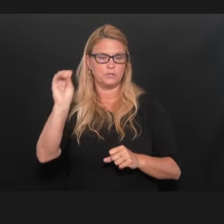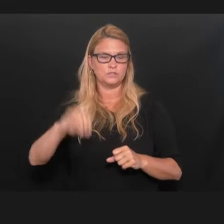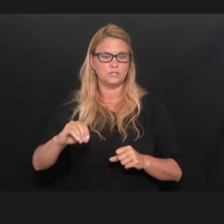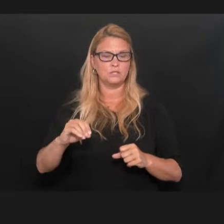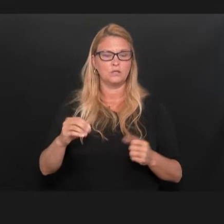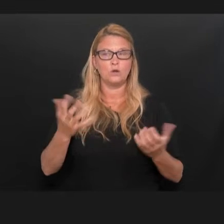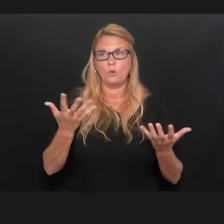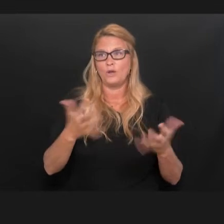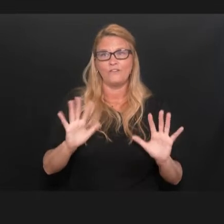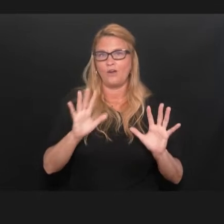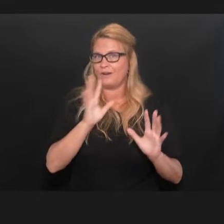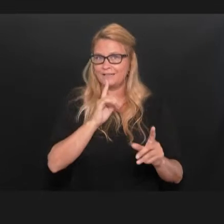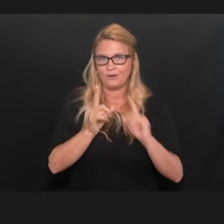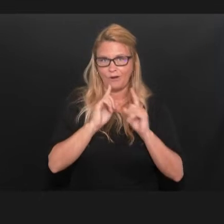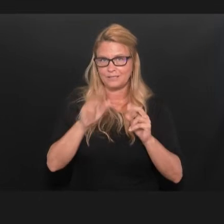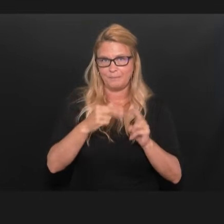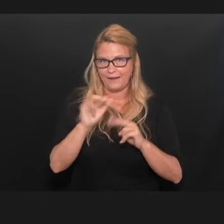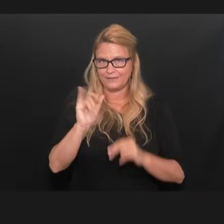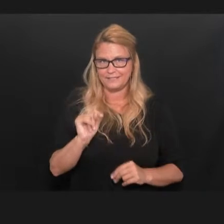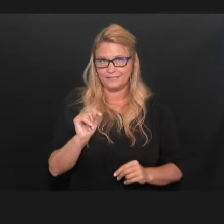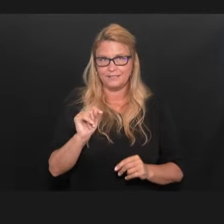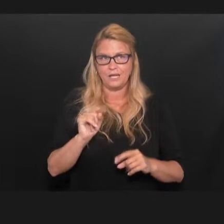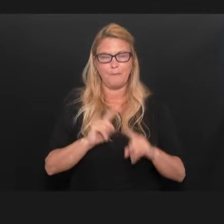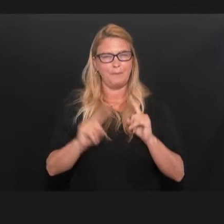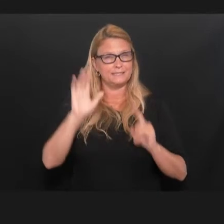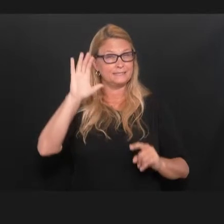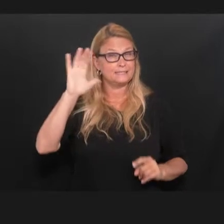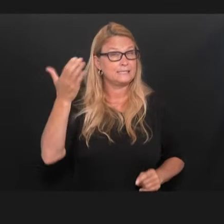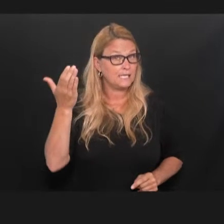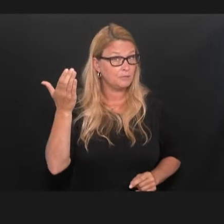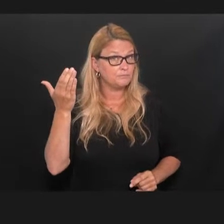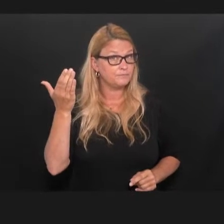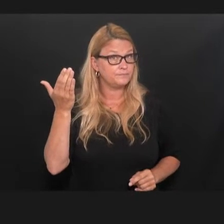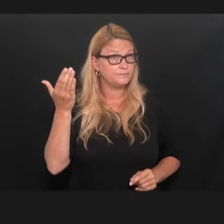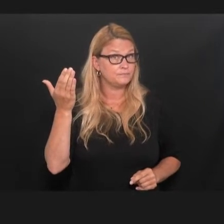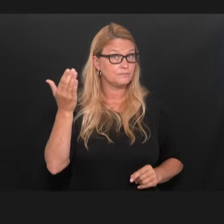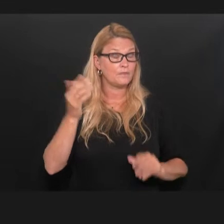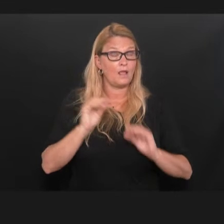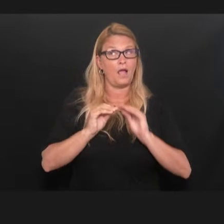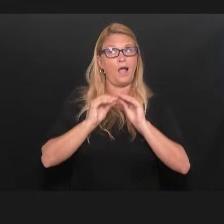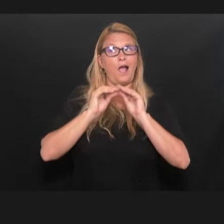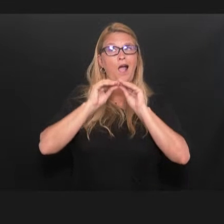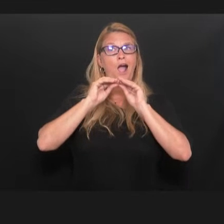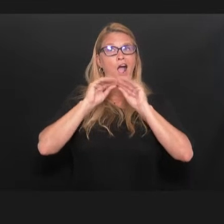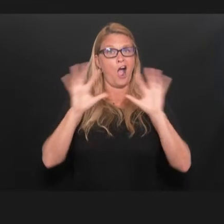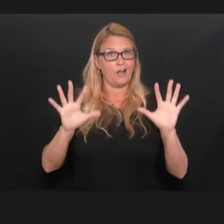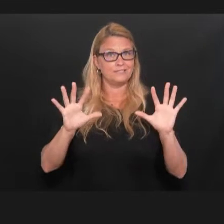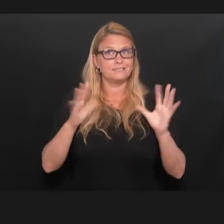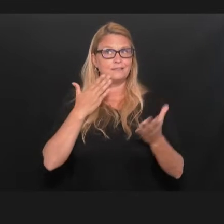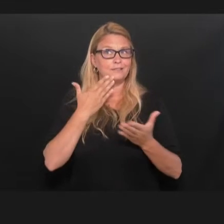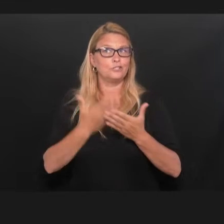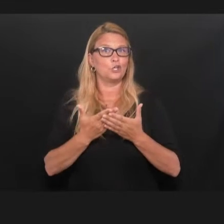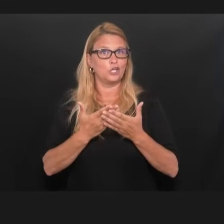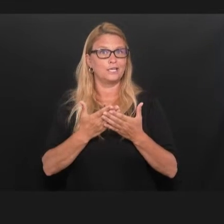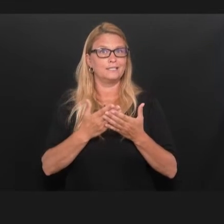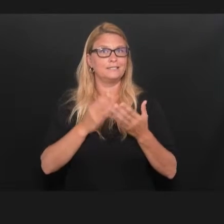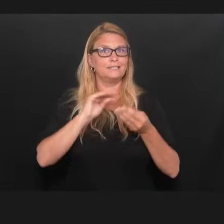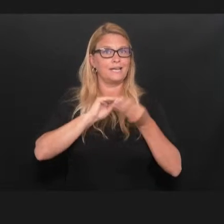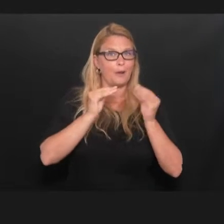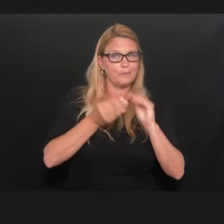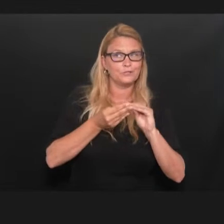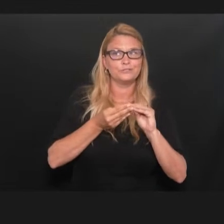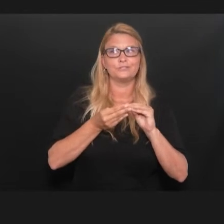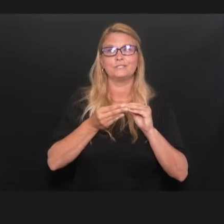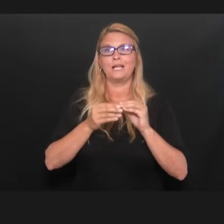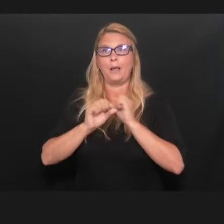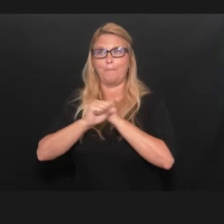We've talked about it, but it doesn't appear, while those are obviously attractive promotions and the extra money